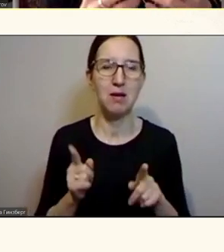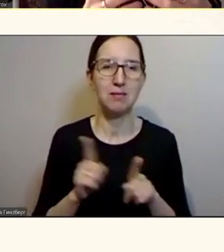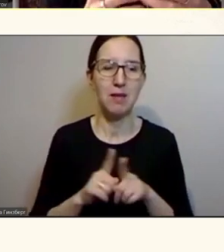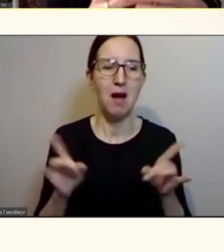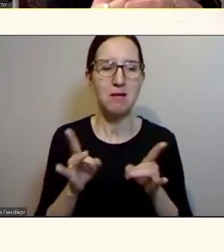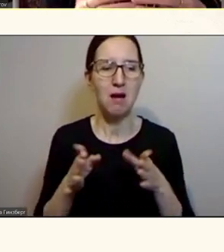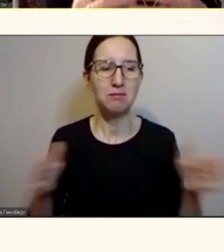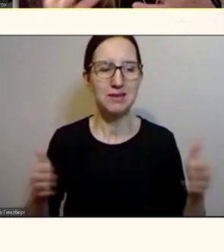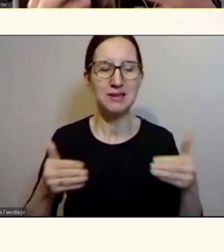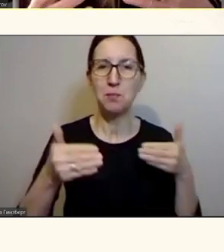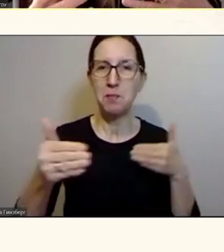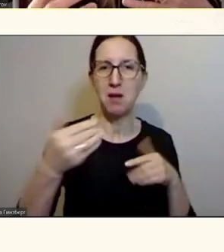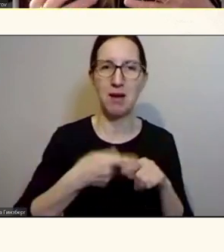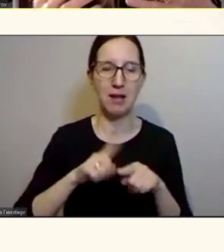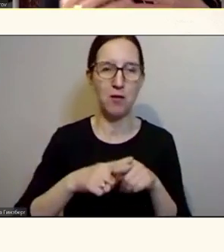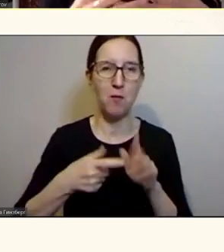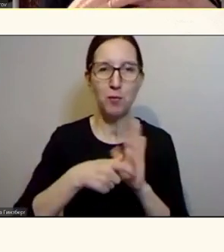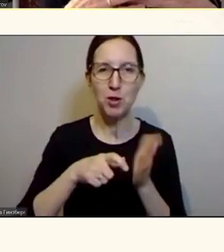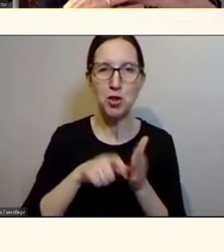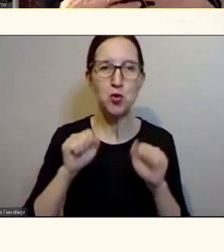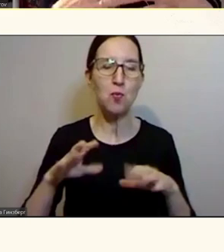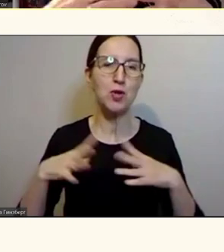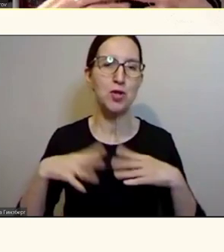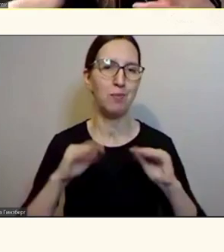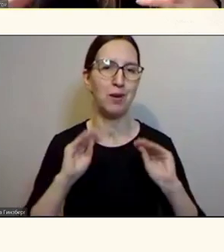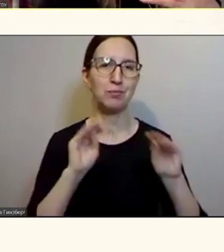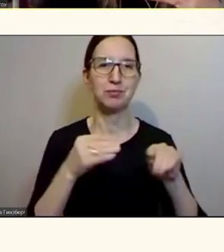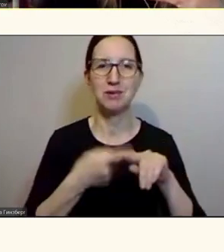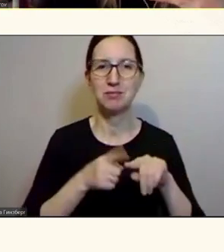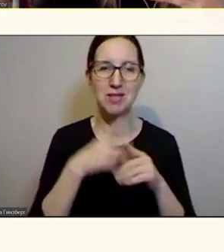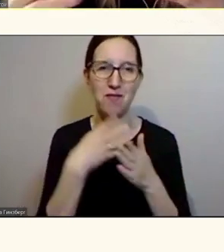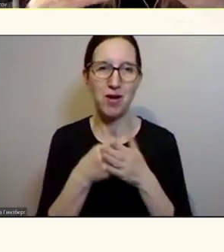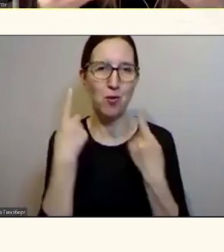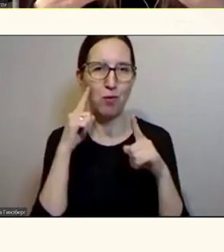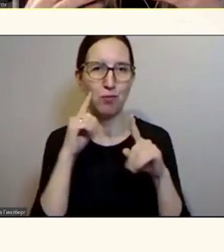this case here, it wasn't the case. We needed a much more open